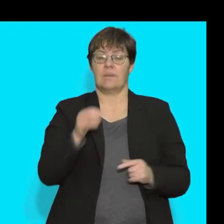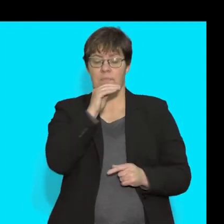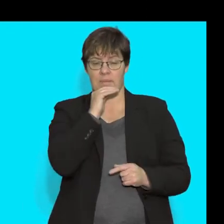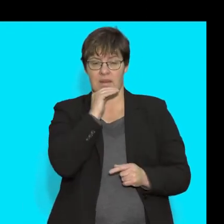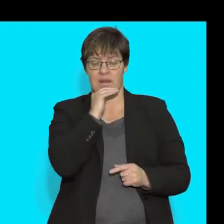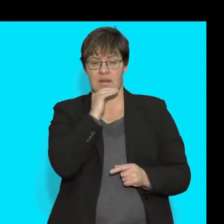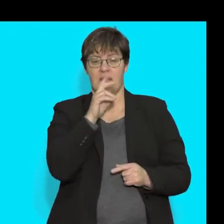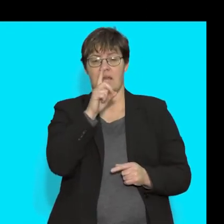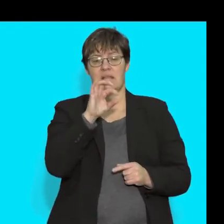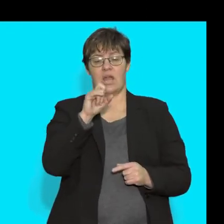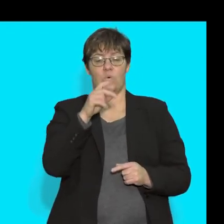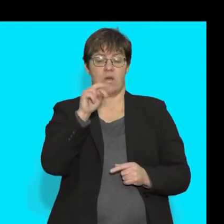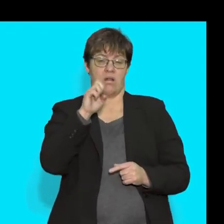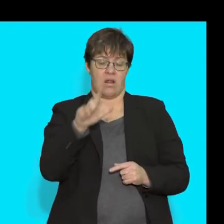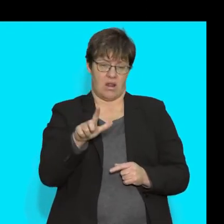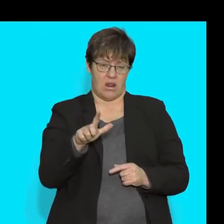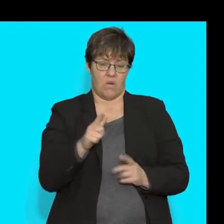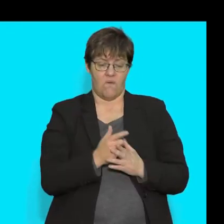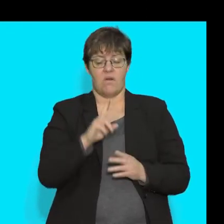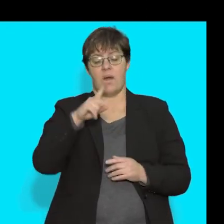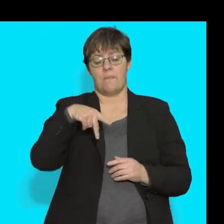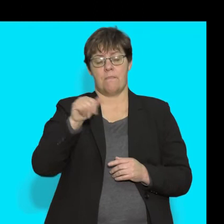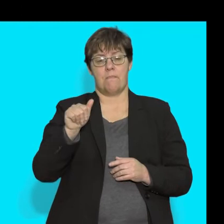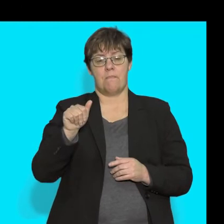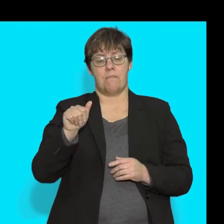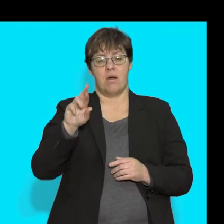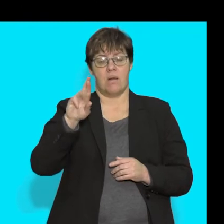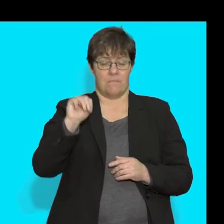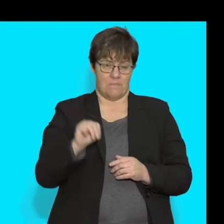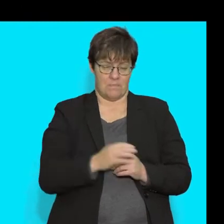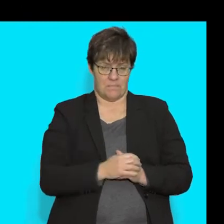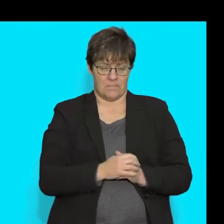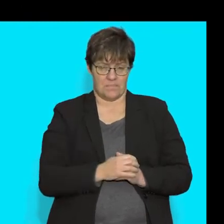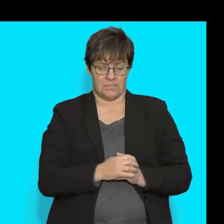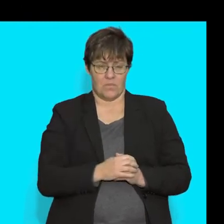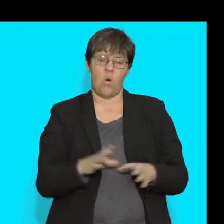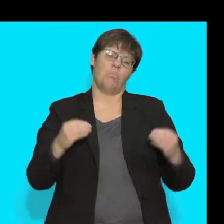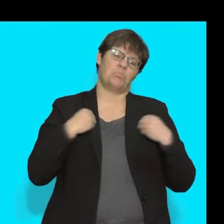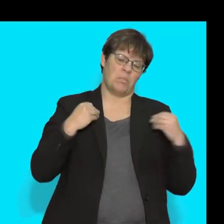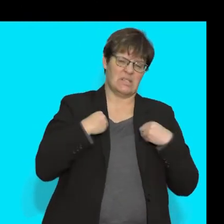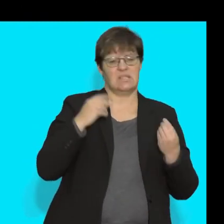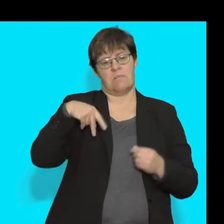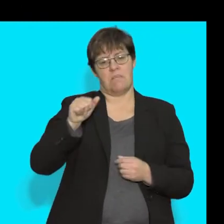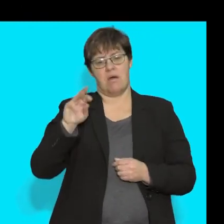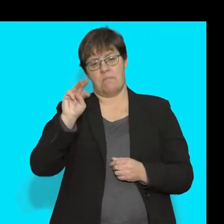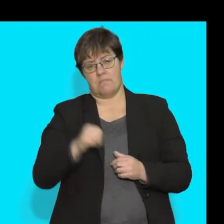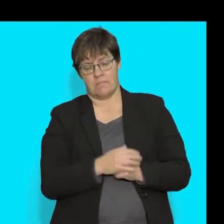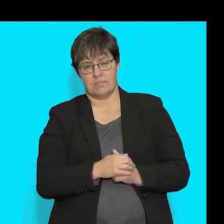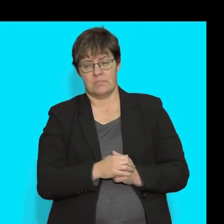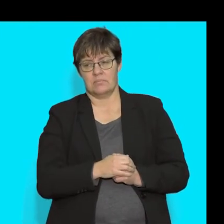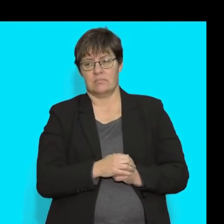And then that will be the diagonals of a palm, right? Your reason will be diagonals of a palm or just properties of a